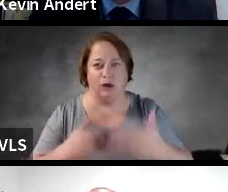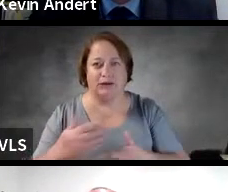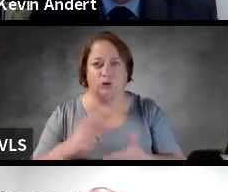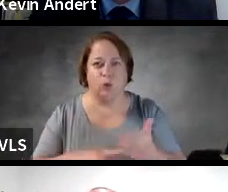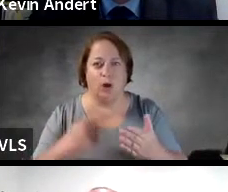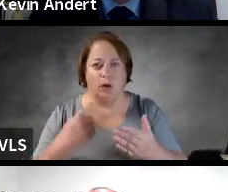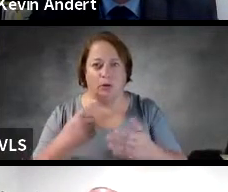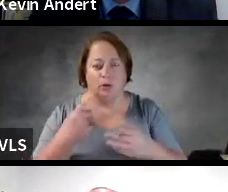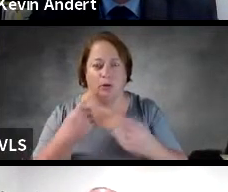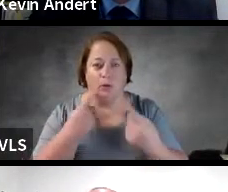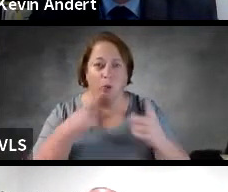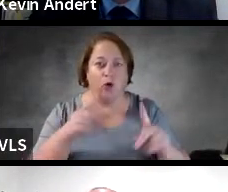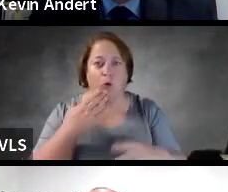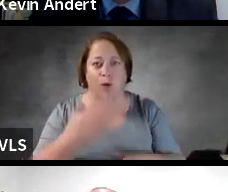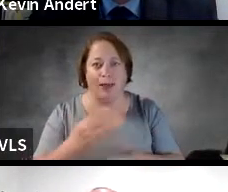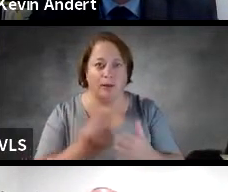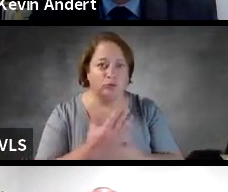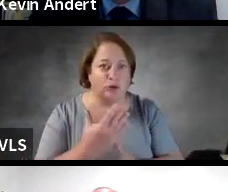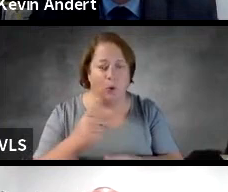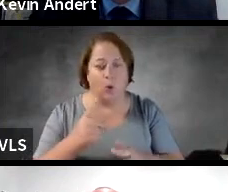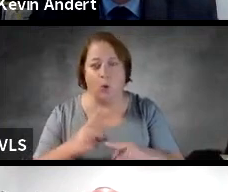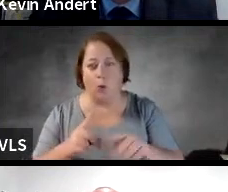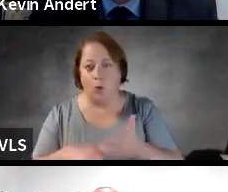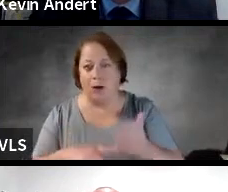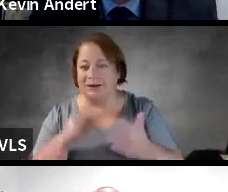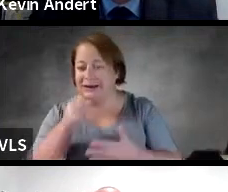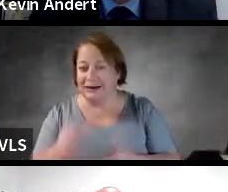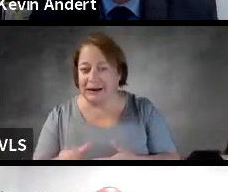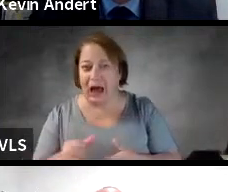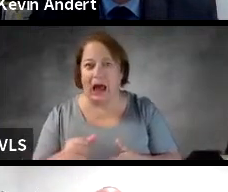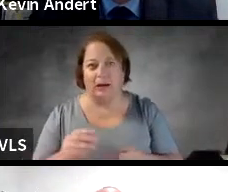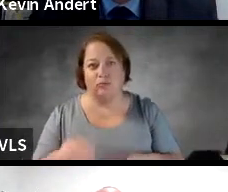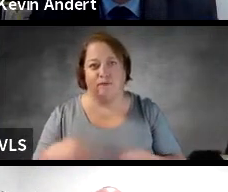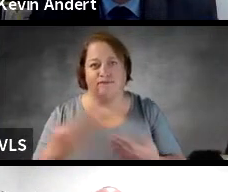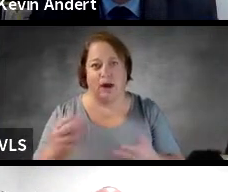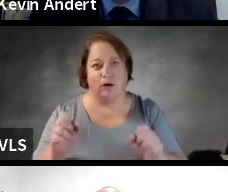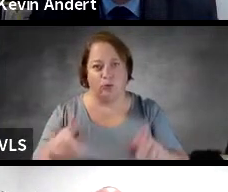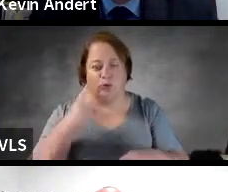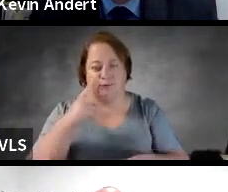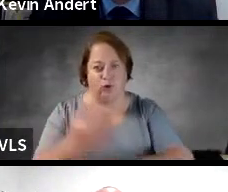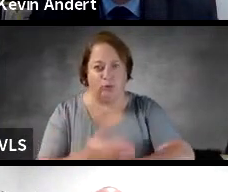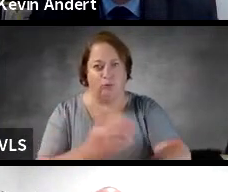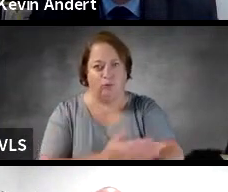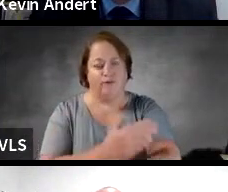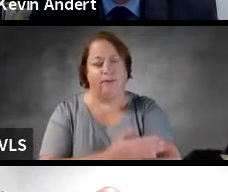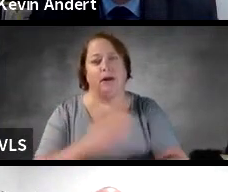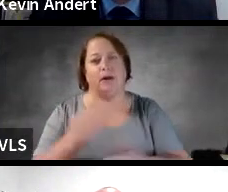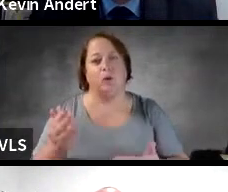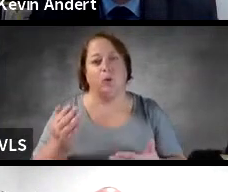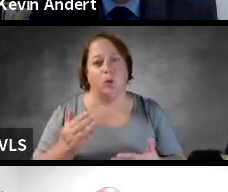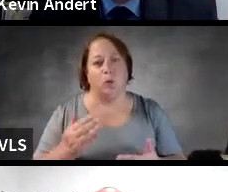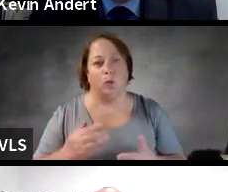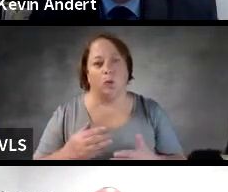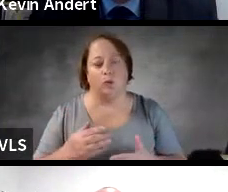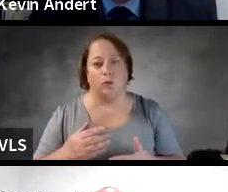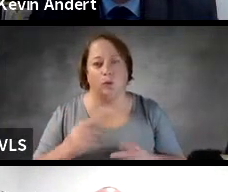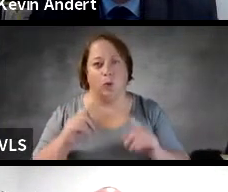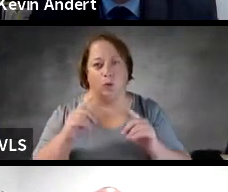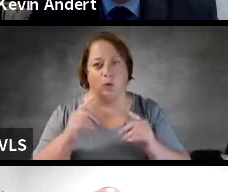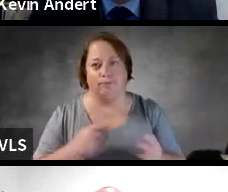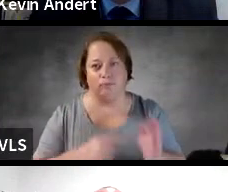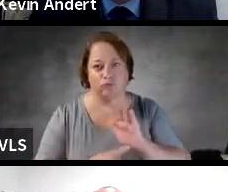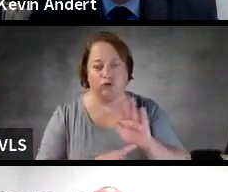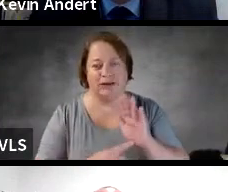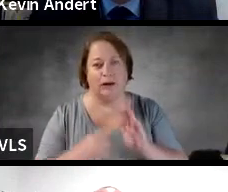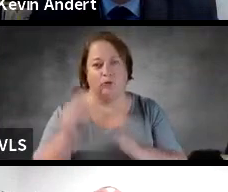in the spring, what didn't work so well, and provided opportunities for improvement. We presented all that to our board, where we went back to the